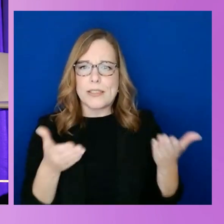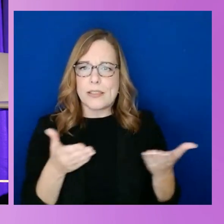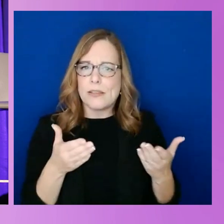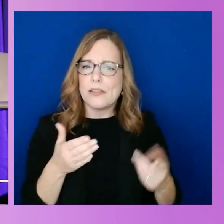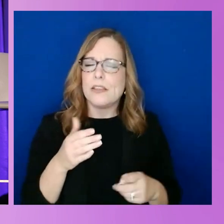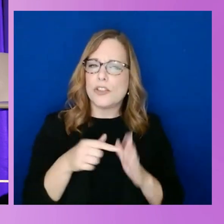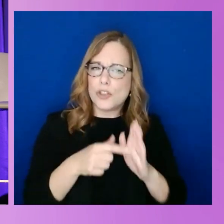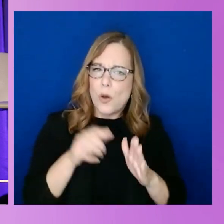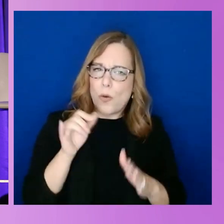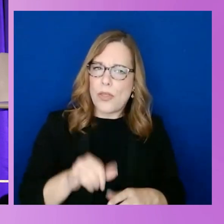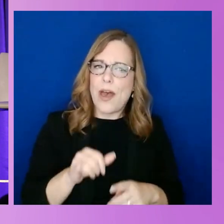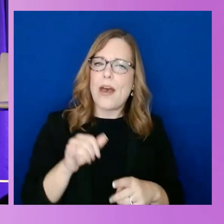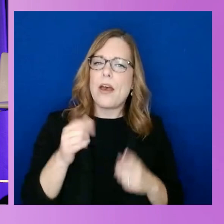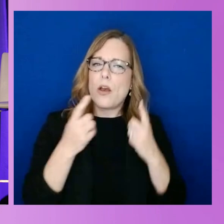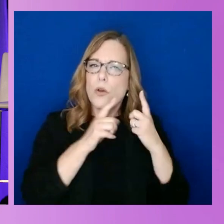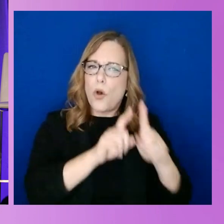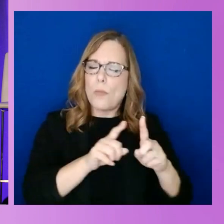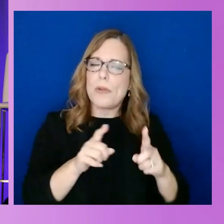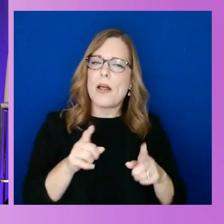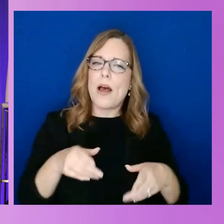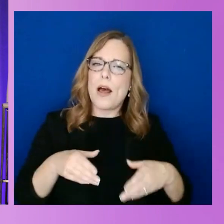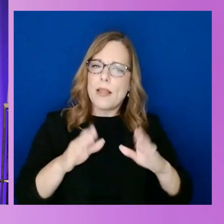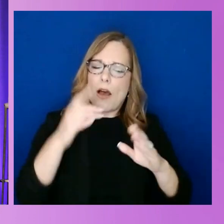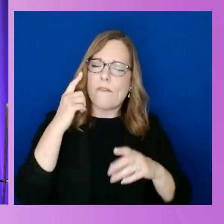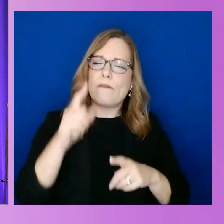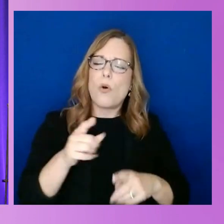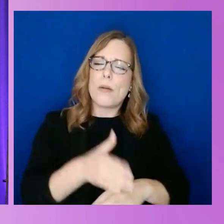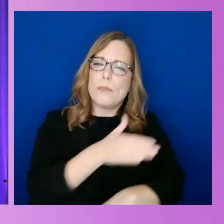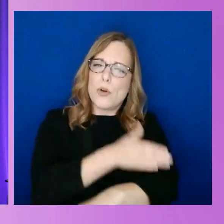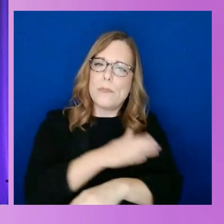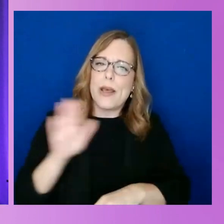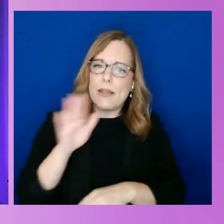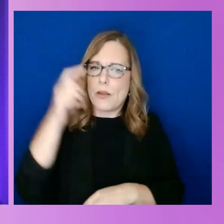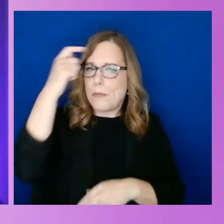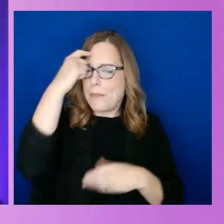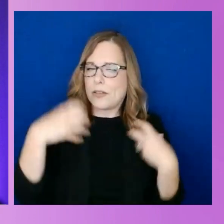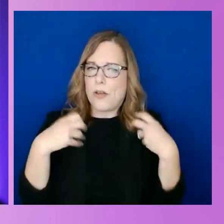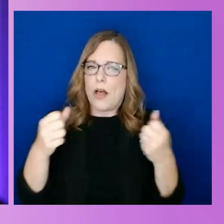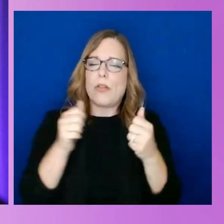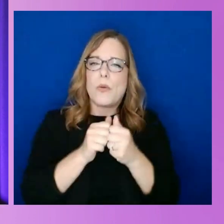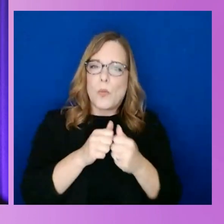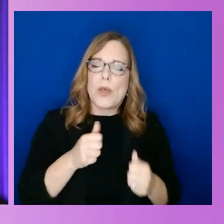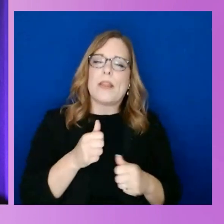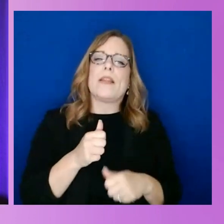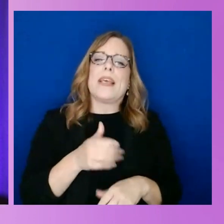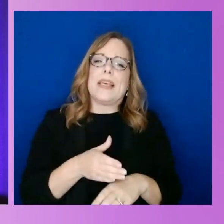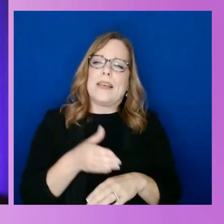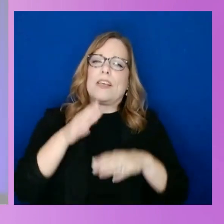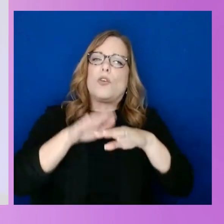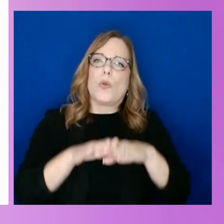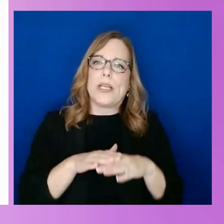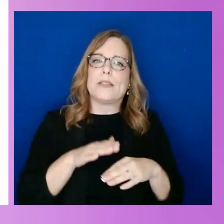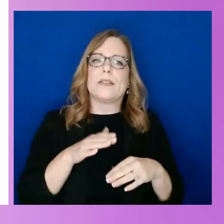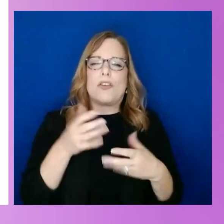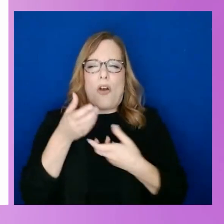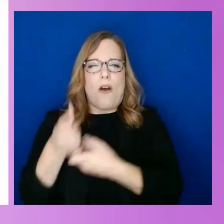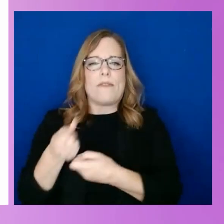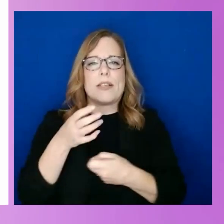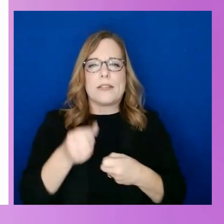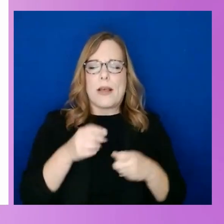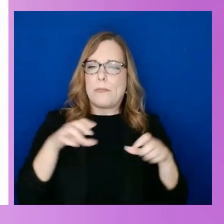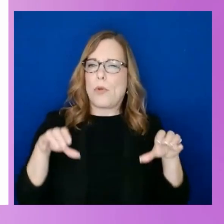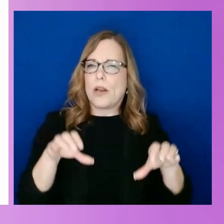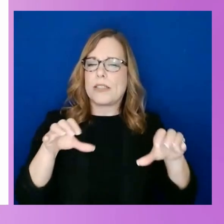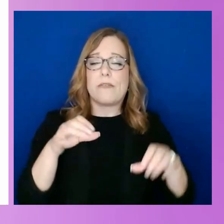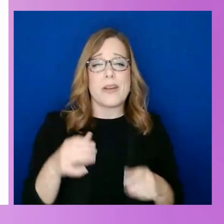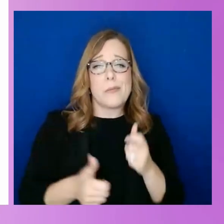significant improvement in their mental health with increased confidence and productivity. The most used feature: